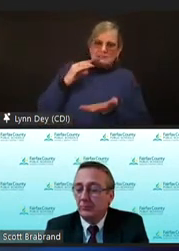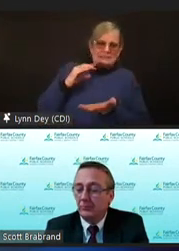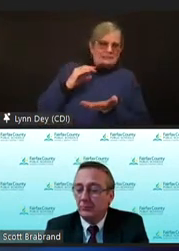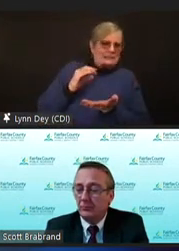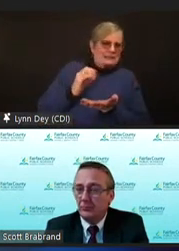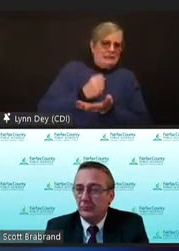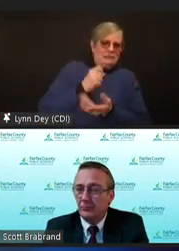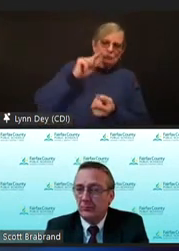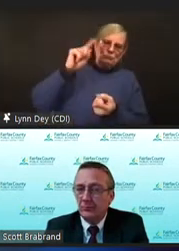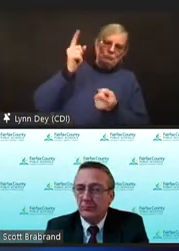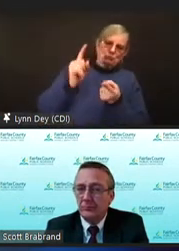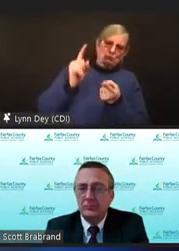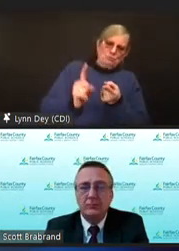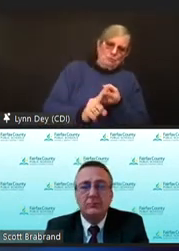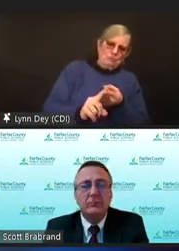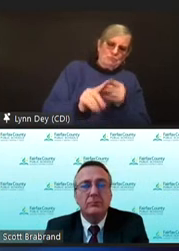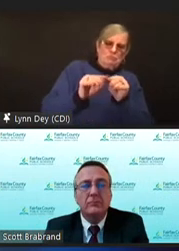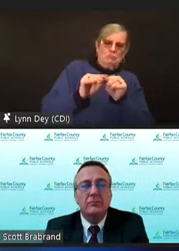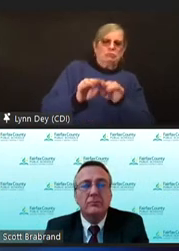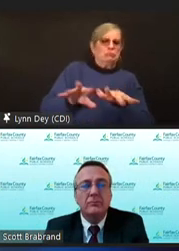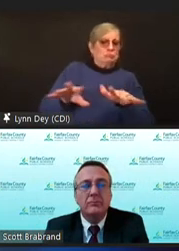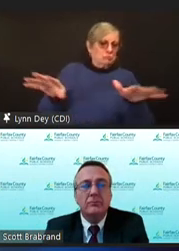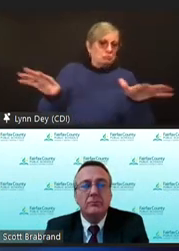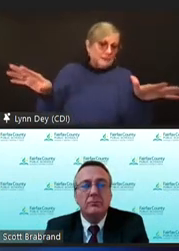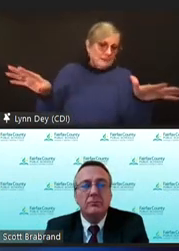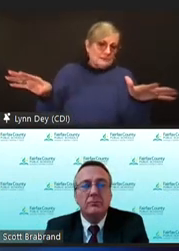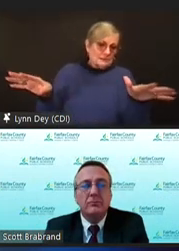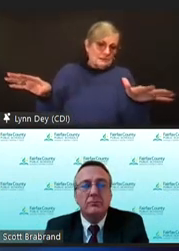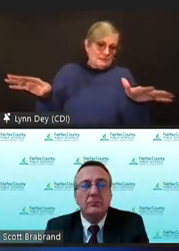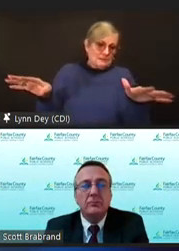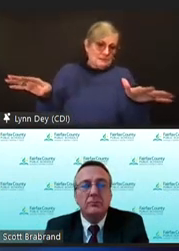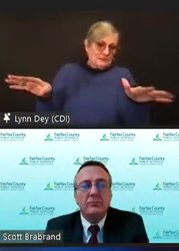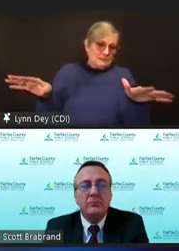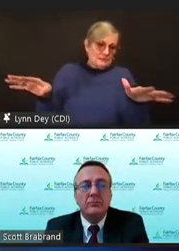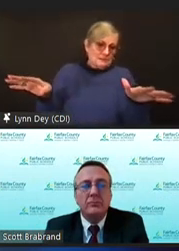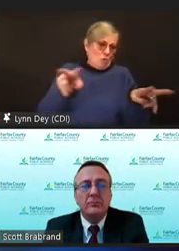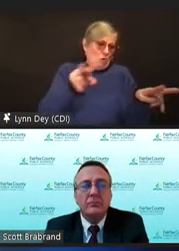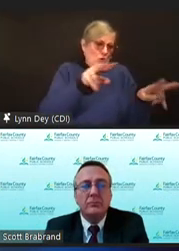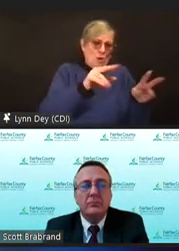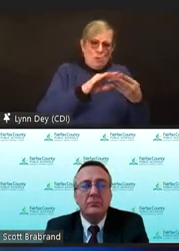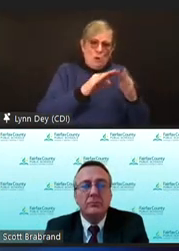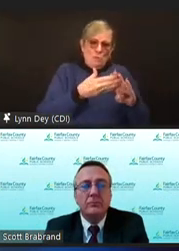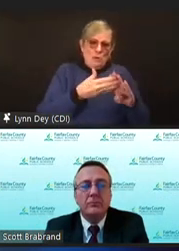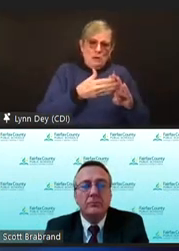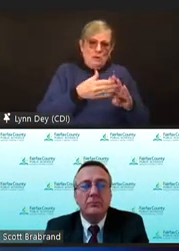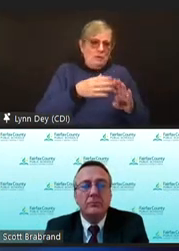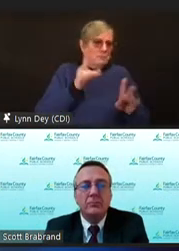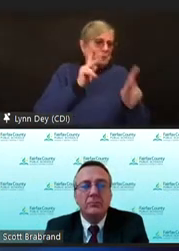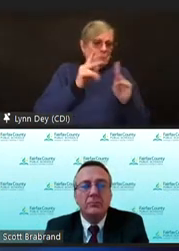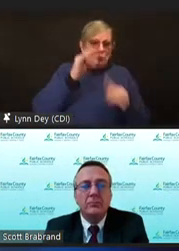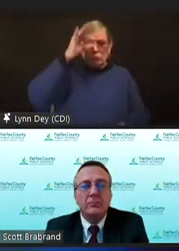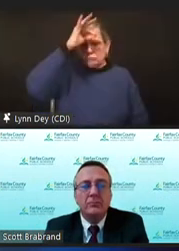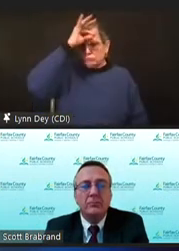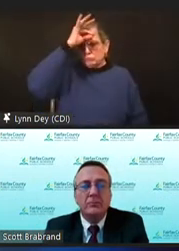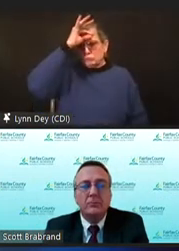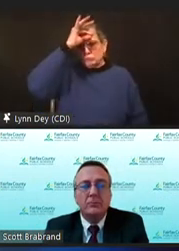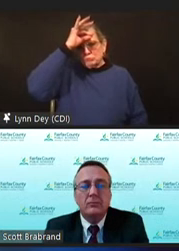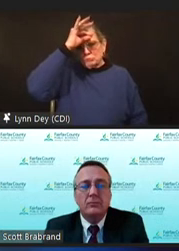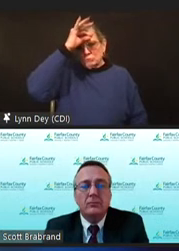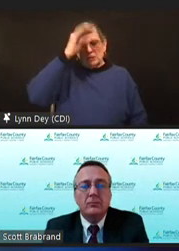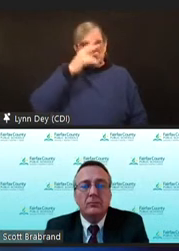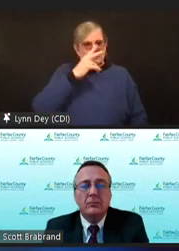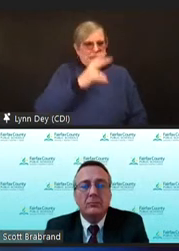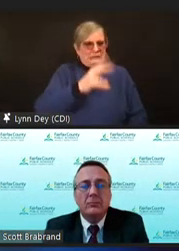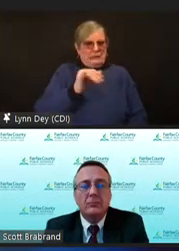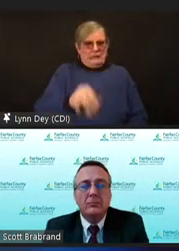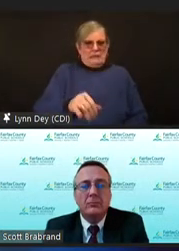spread. And if you look around the community right now, it may not be apparent to you, but there really is still a lot of spread ongoing. And I